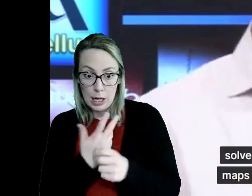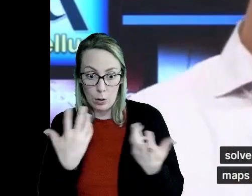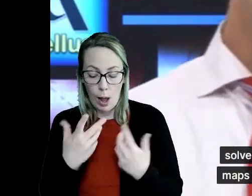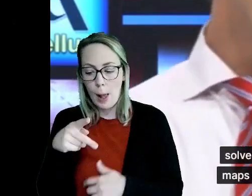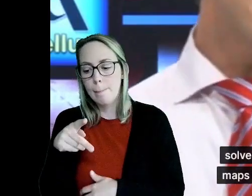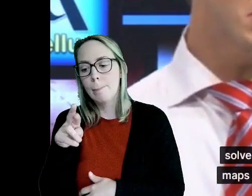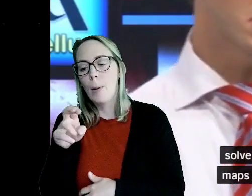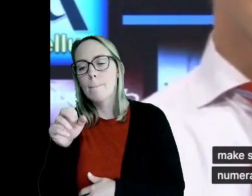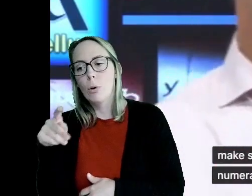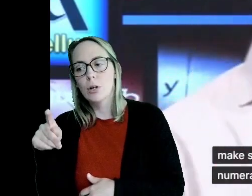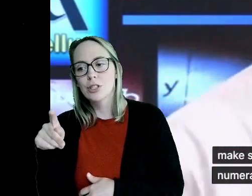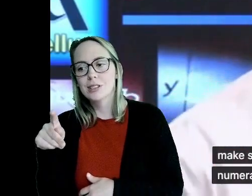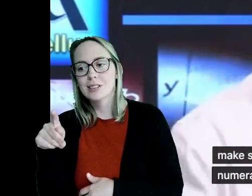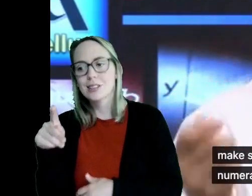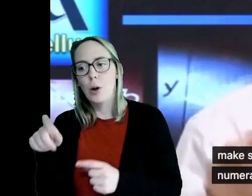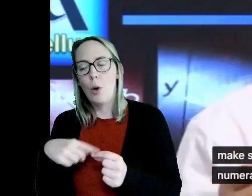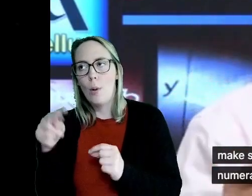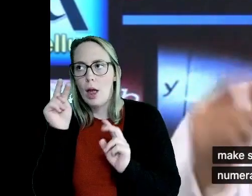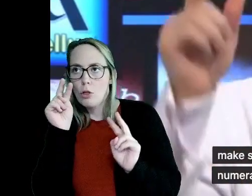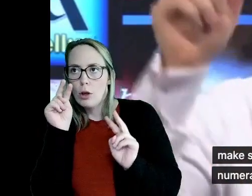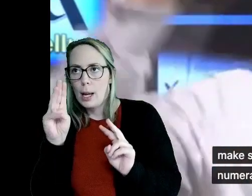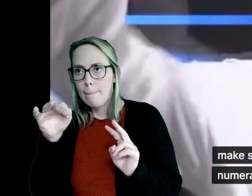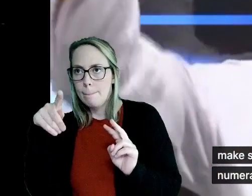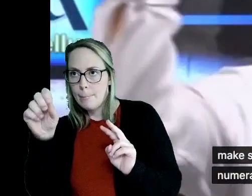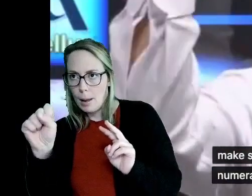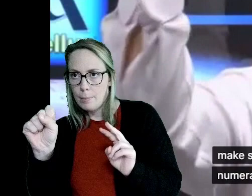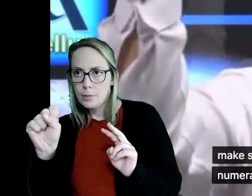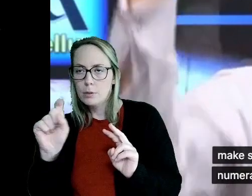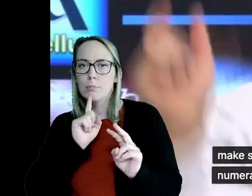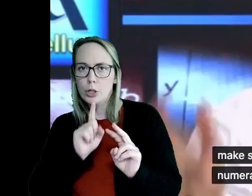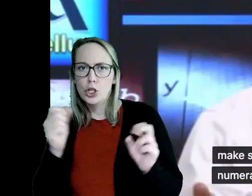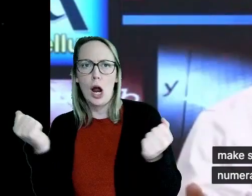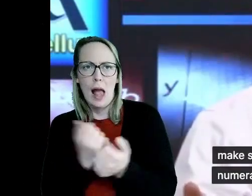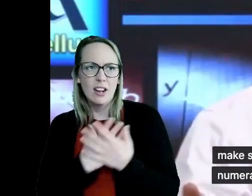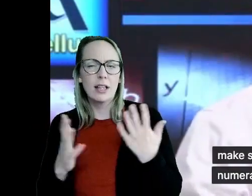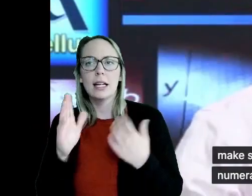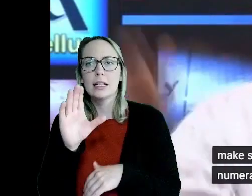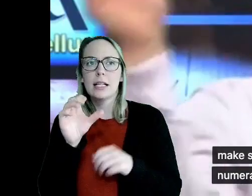Just ensure that you're consistent. Make sure your units are the same on the numerators and